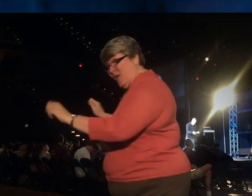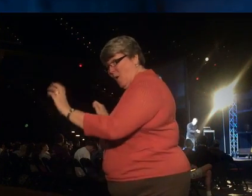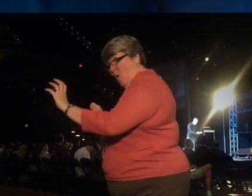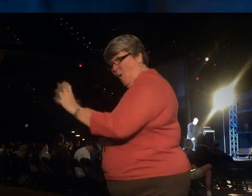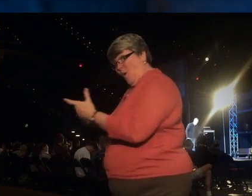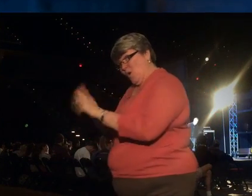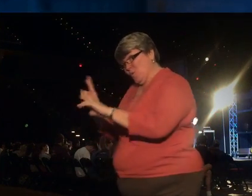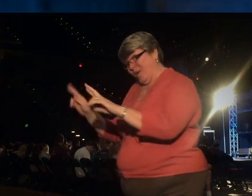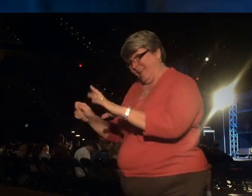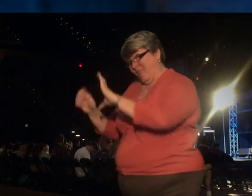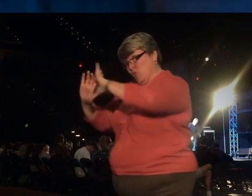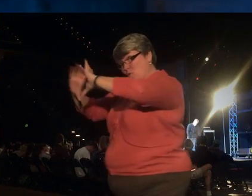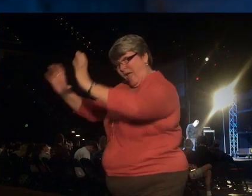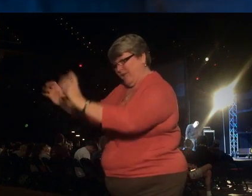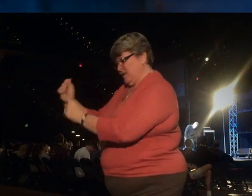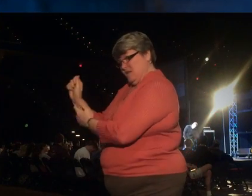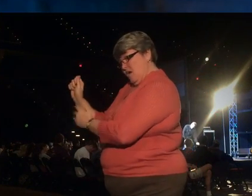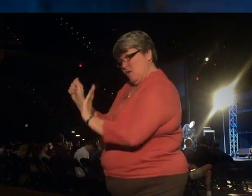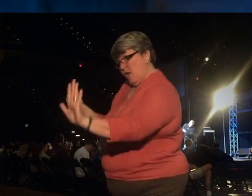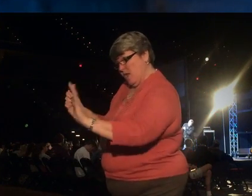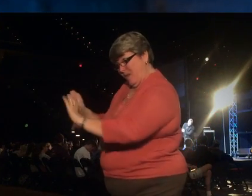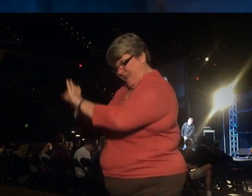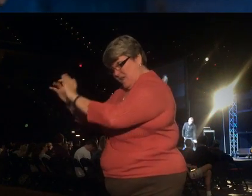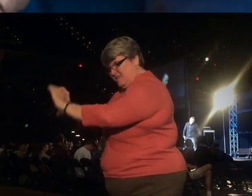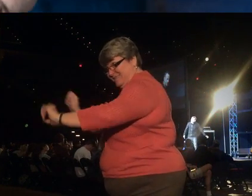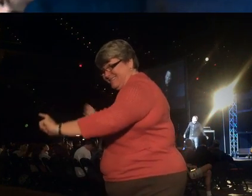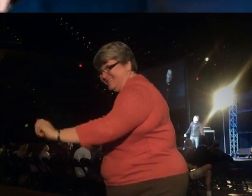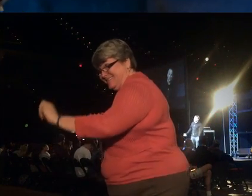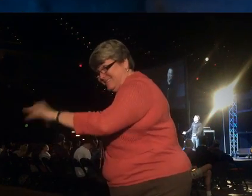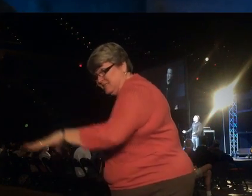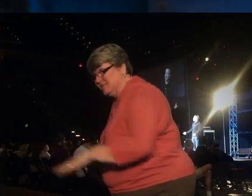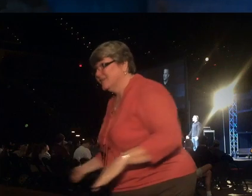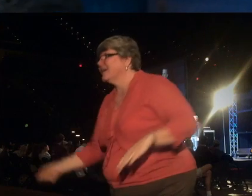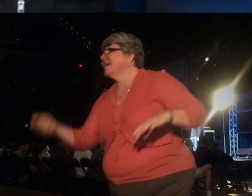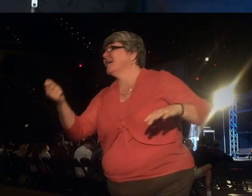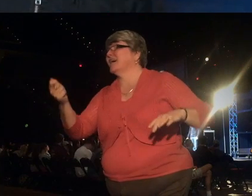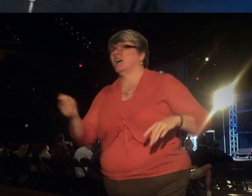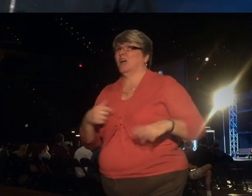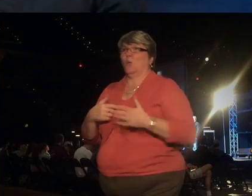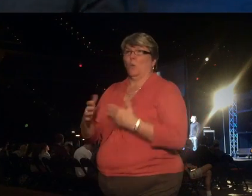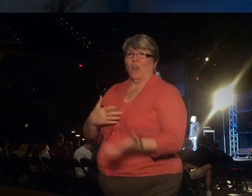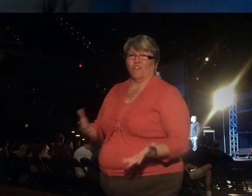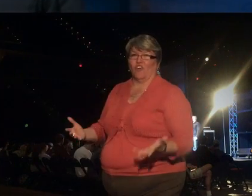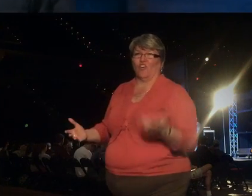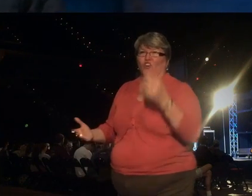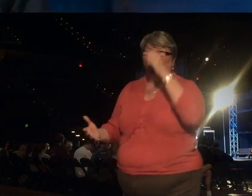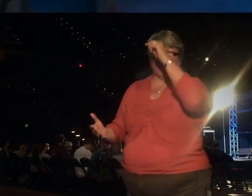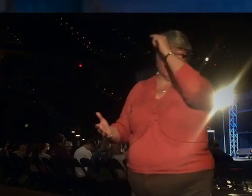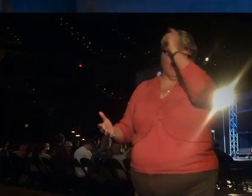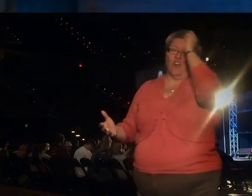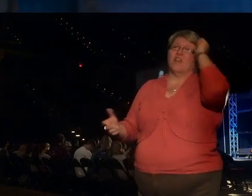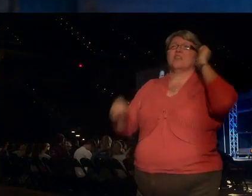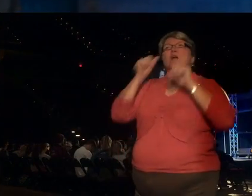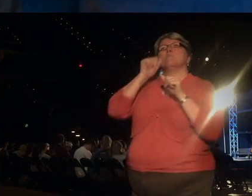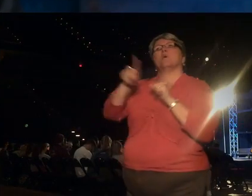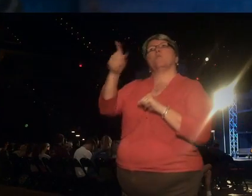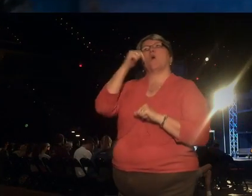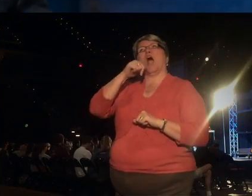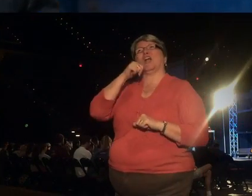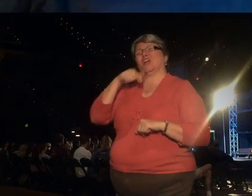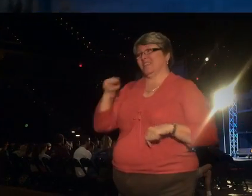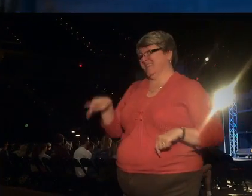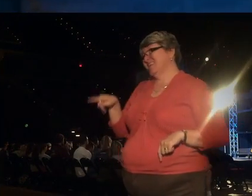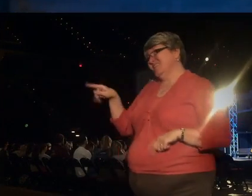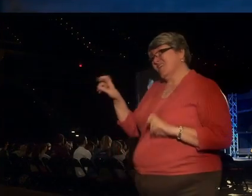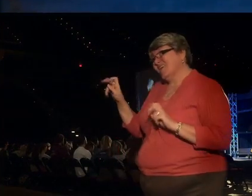part, not the side part. Okay, here we go. And it's kind of like, all right, whatever, you know. And then I remember one girl got in there and I was like, okay, are you ready?